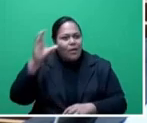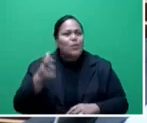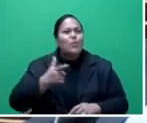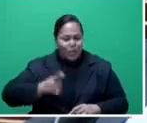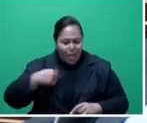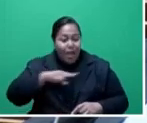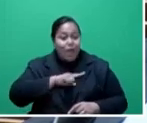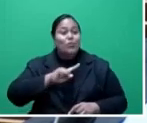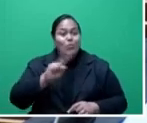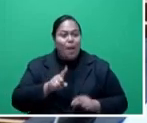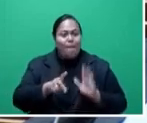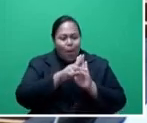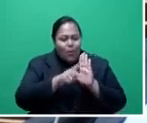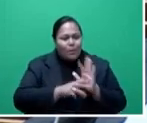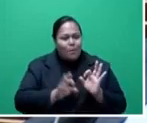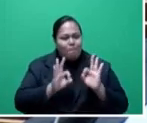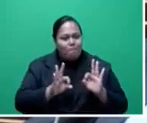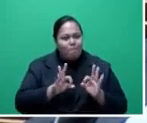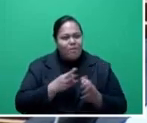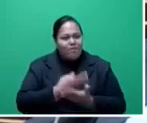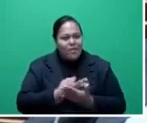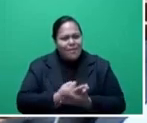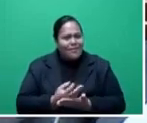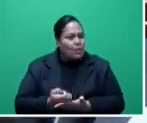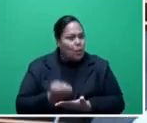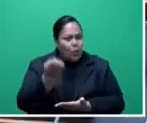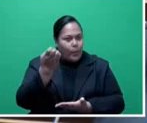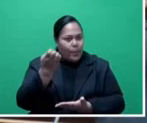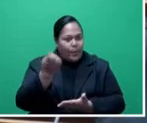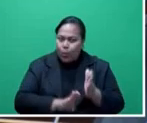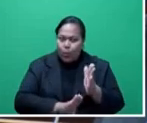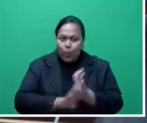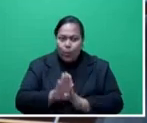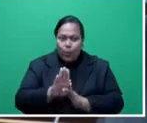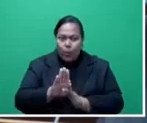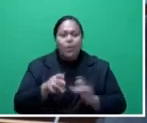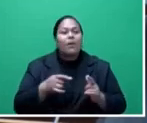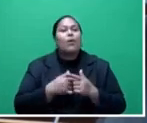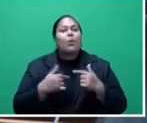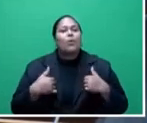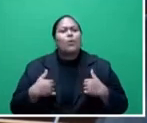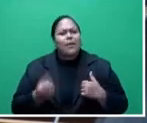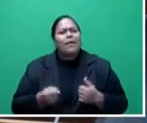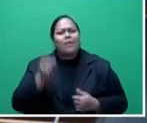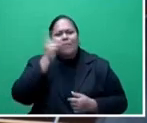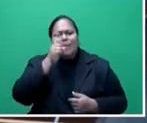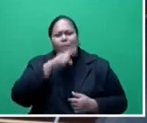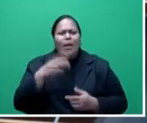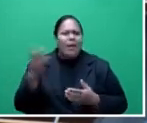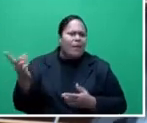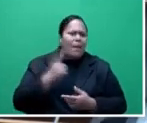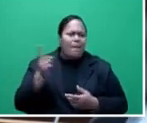sound economic policies, Honourable Speaker, sir. Because of that, we have had people falling at the